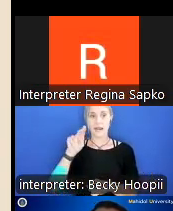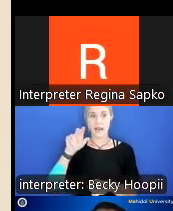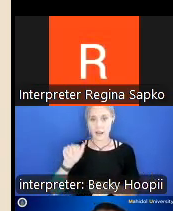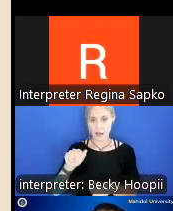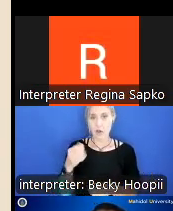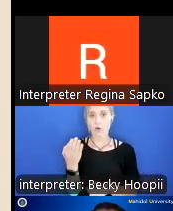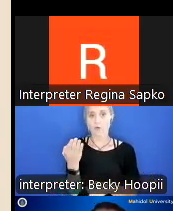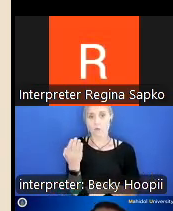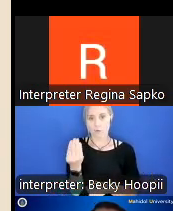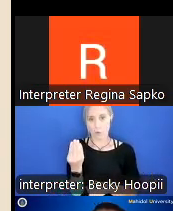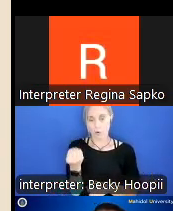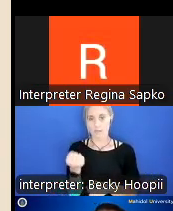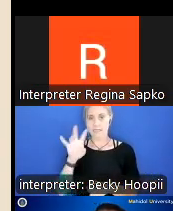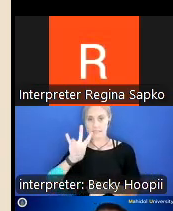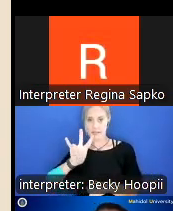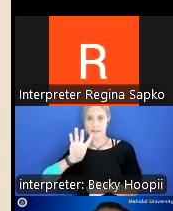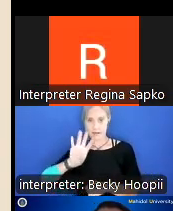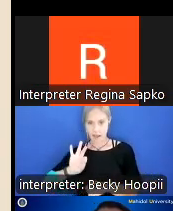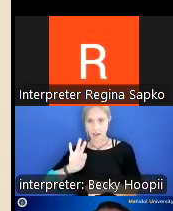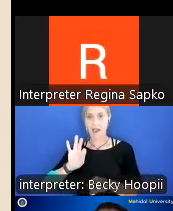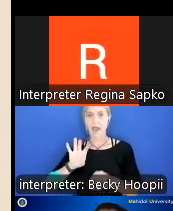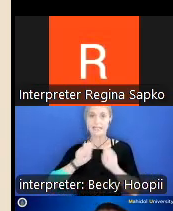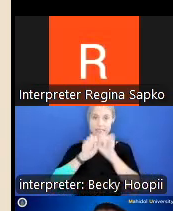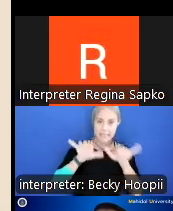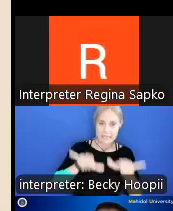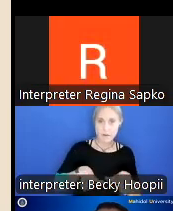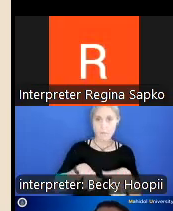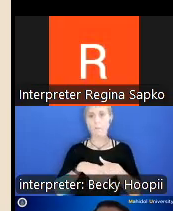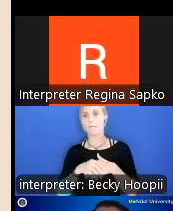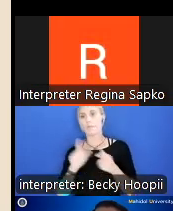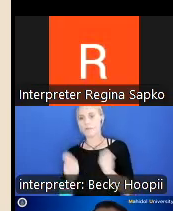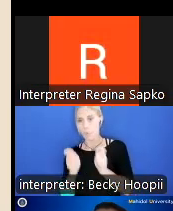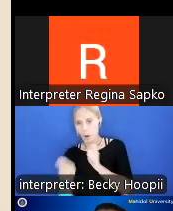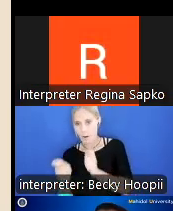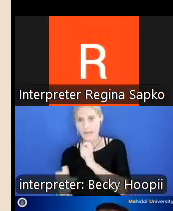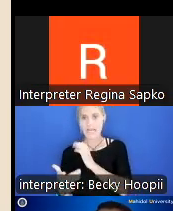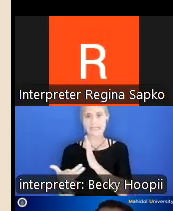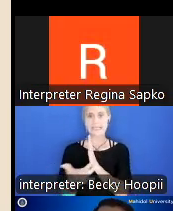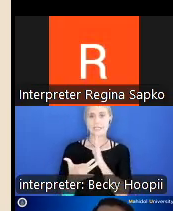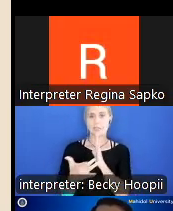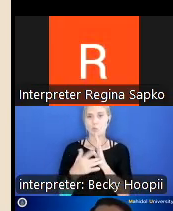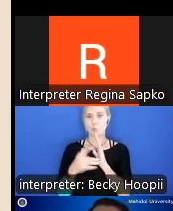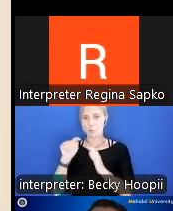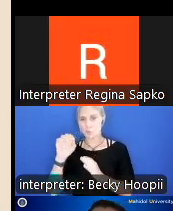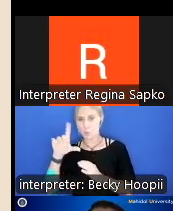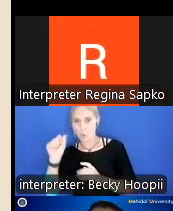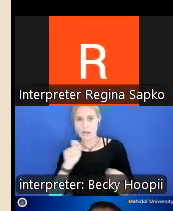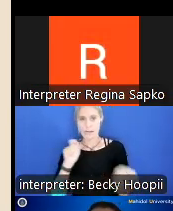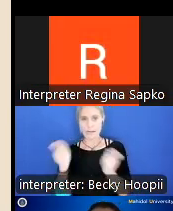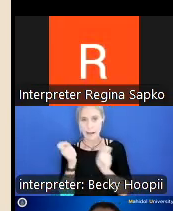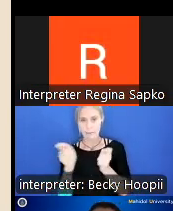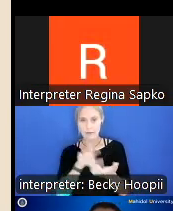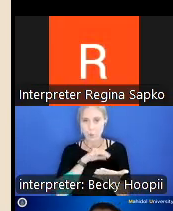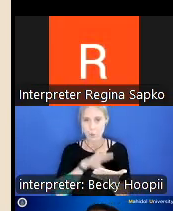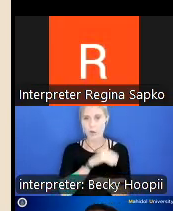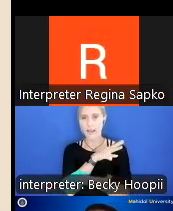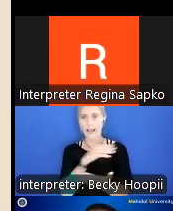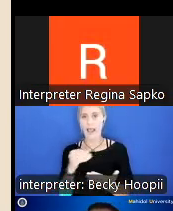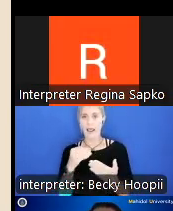the digital tool, adaptive learning, and cross-section support like technology help